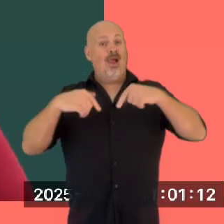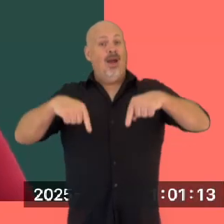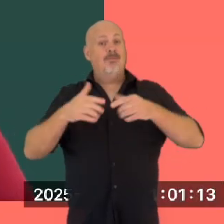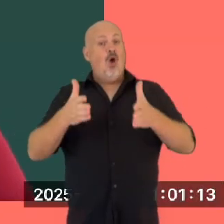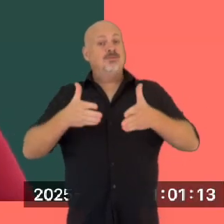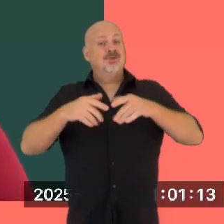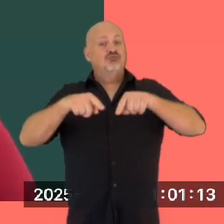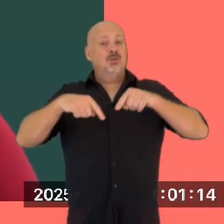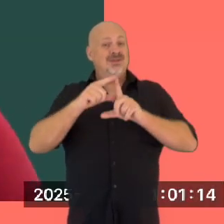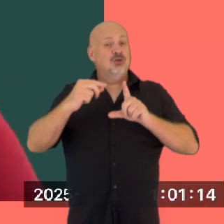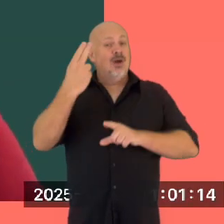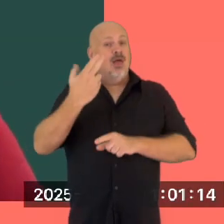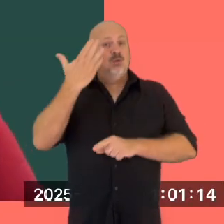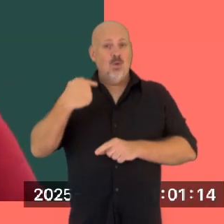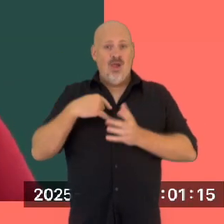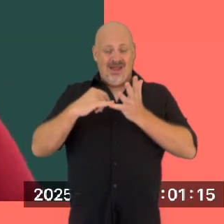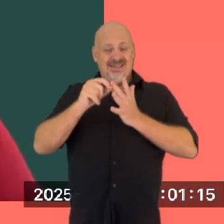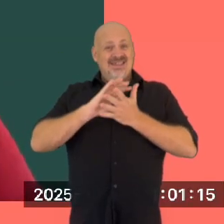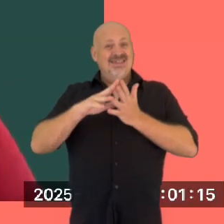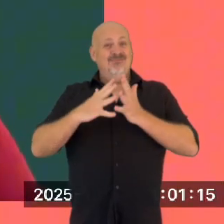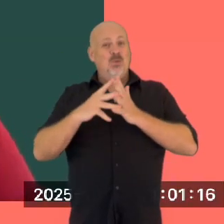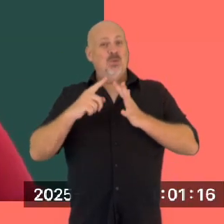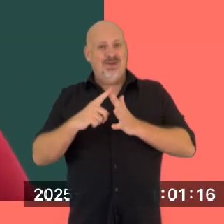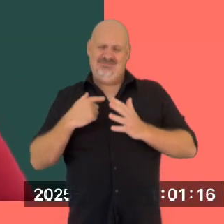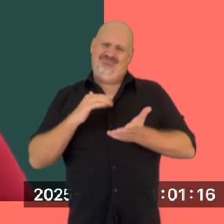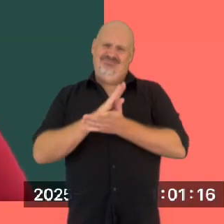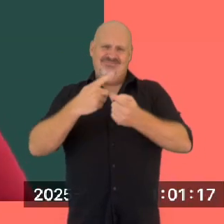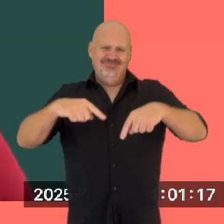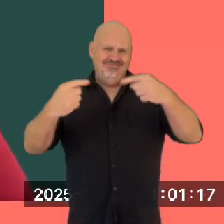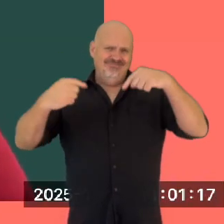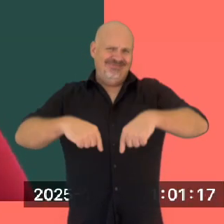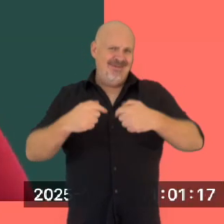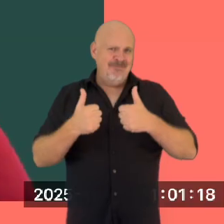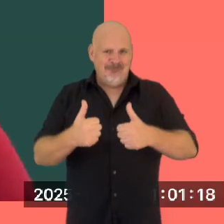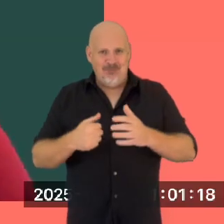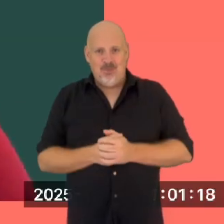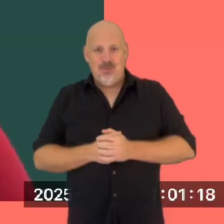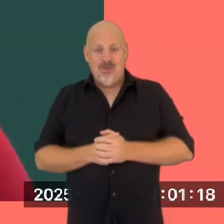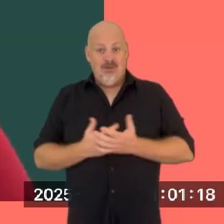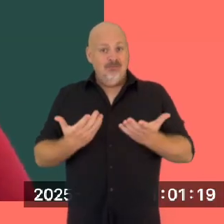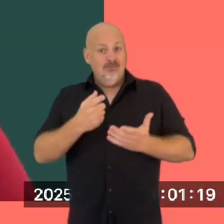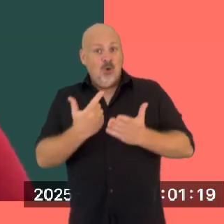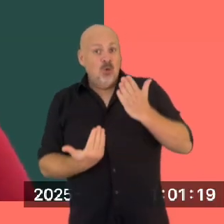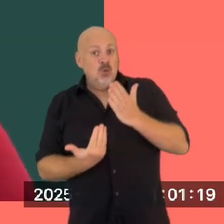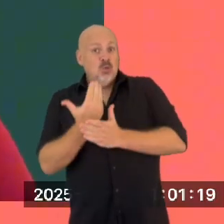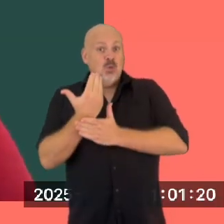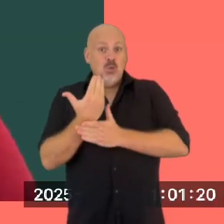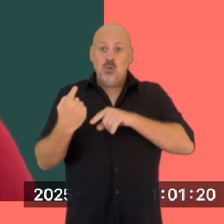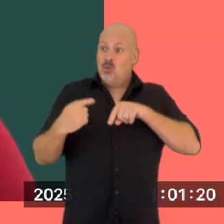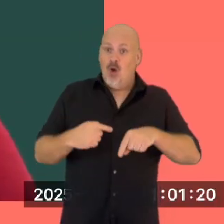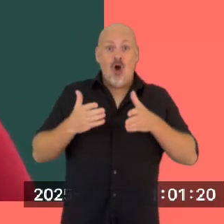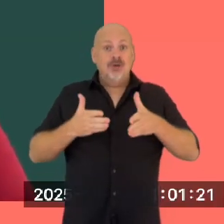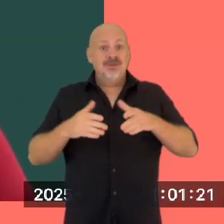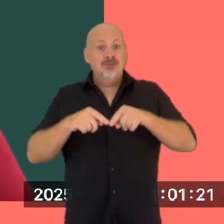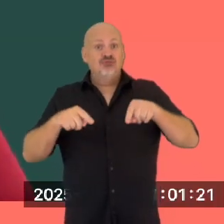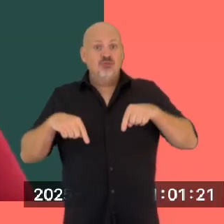Hello and welcome to Hospital Room's Digital Art School. My name is Sipire and I'm delighted to have you all here with us this